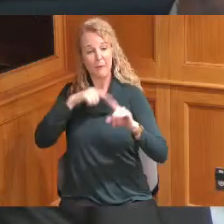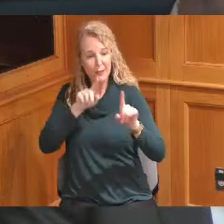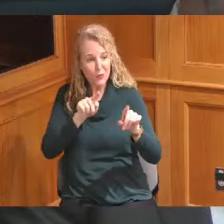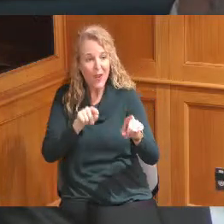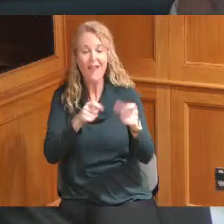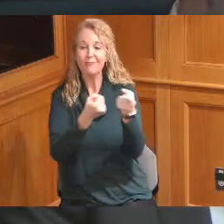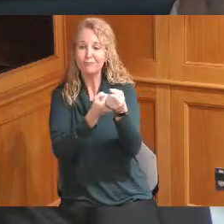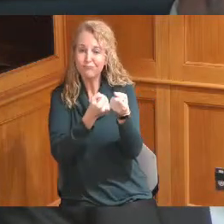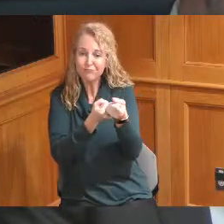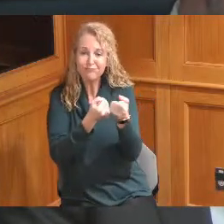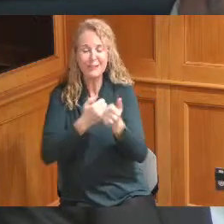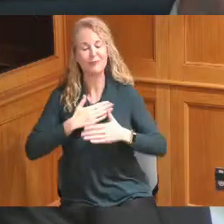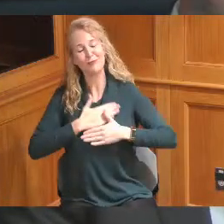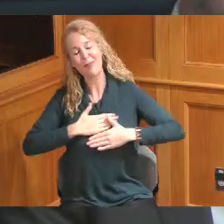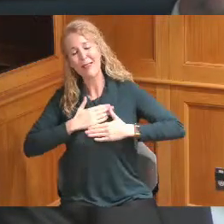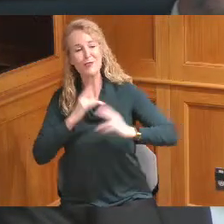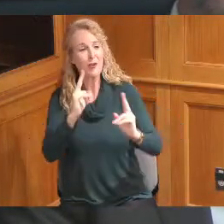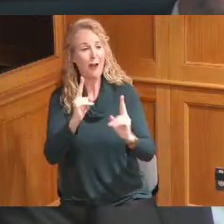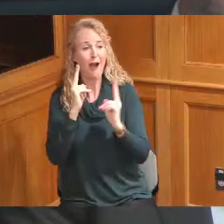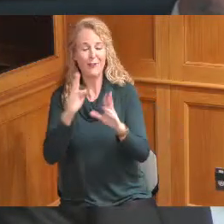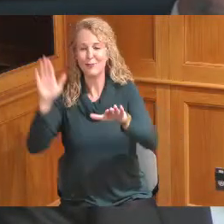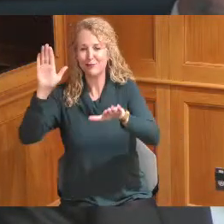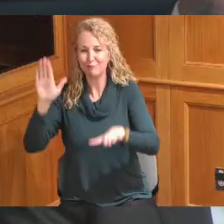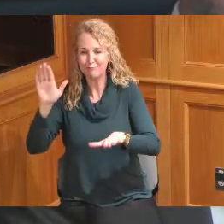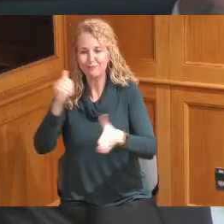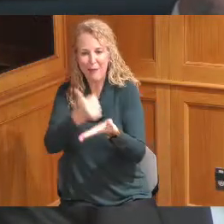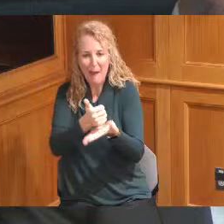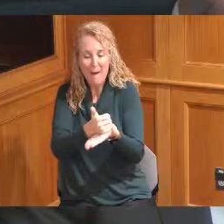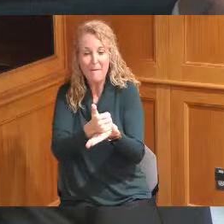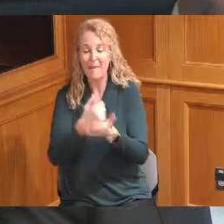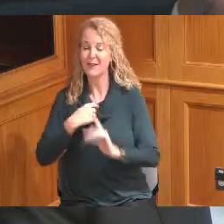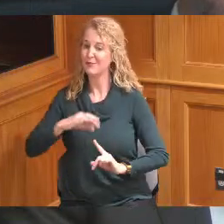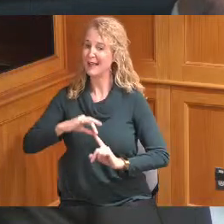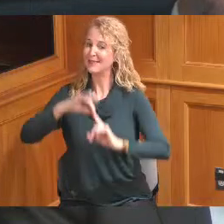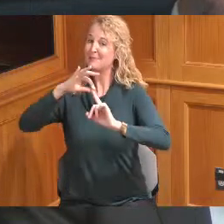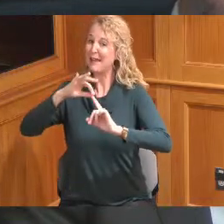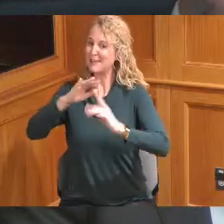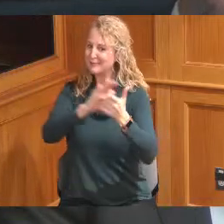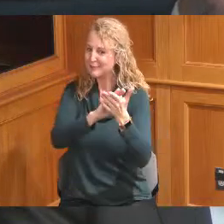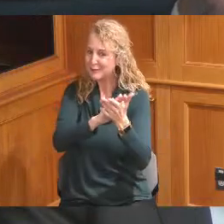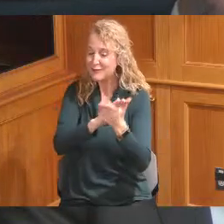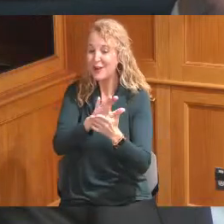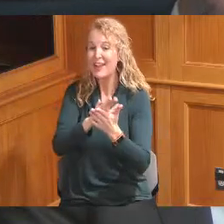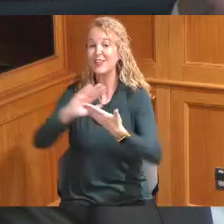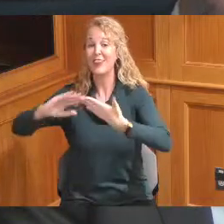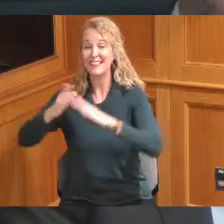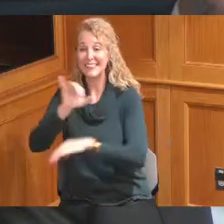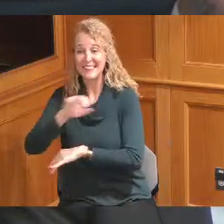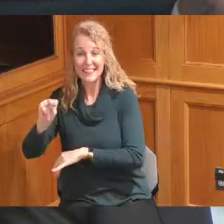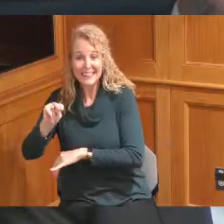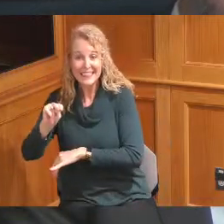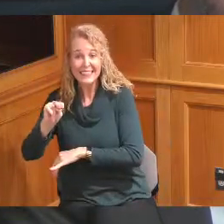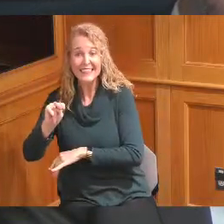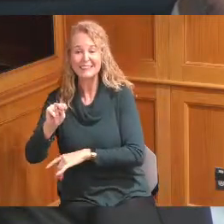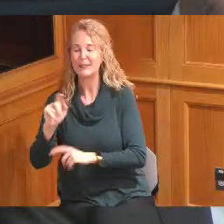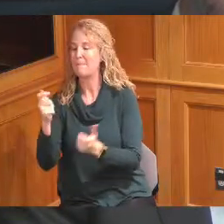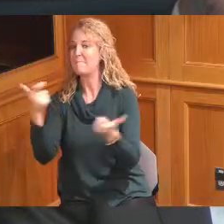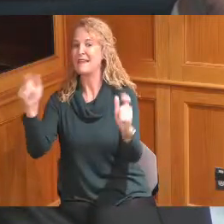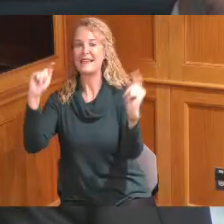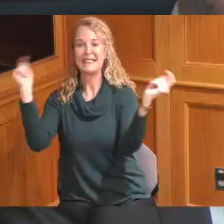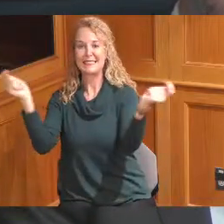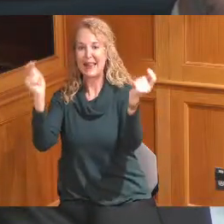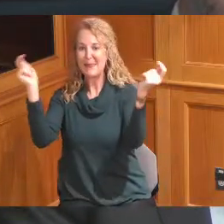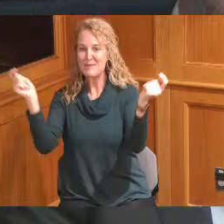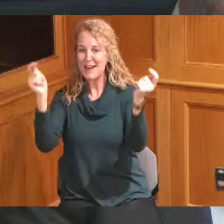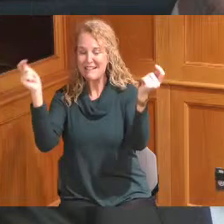and had the pleasure and honor of swearing people in. But I especially shout out to the city of Cincinnati. They had a very big celebration swearing in